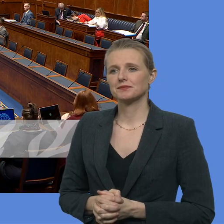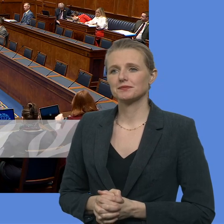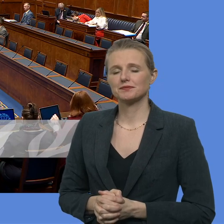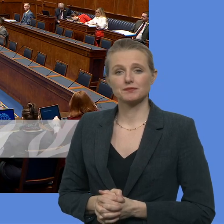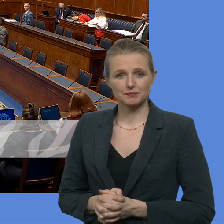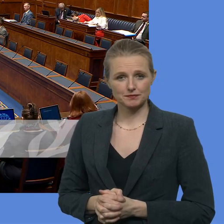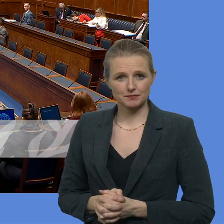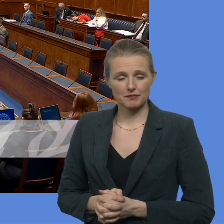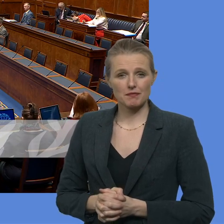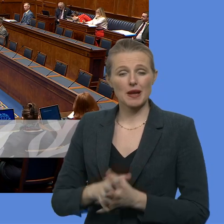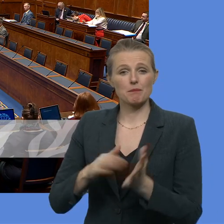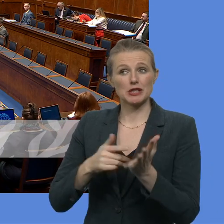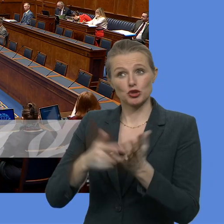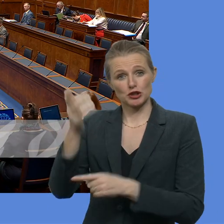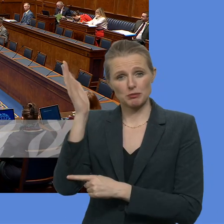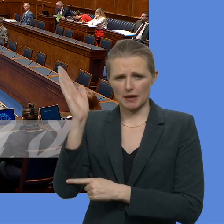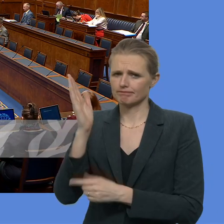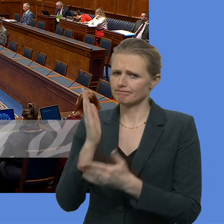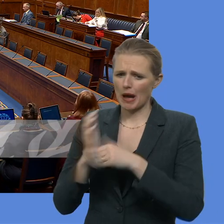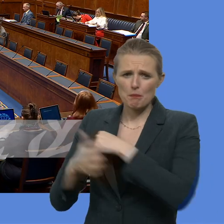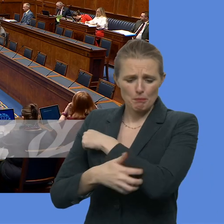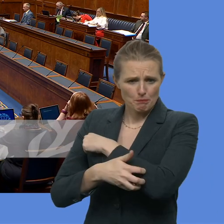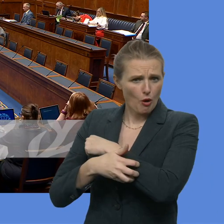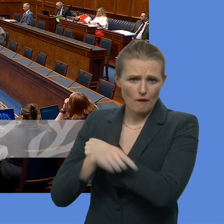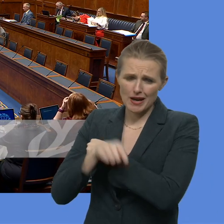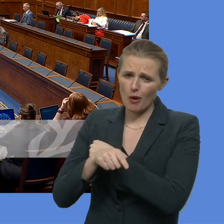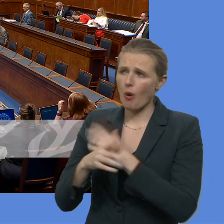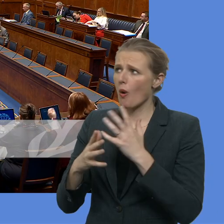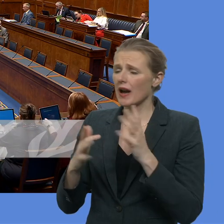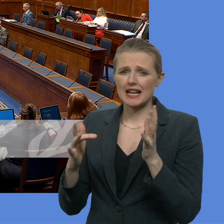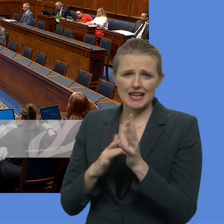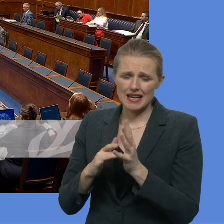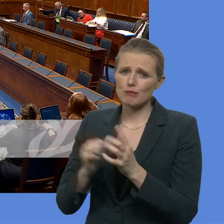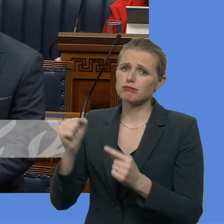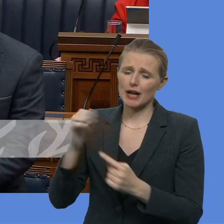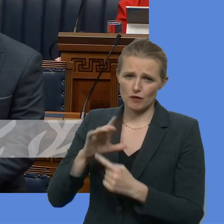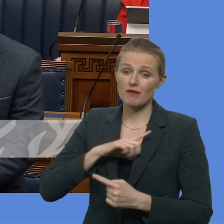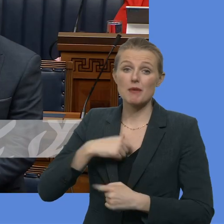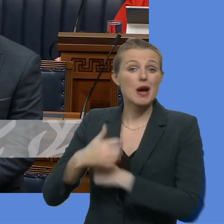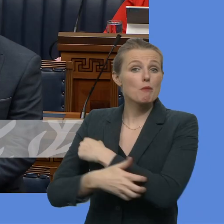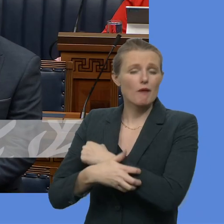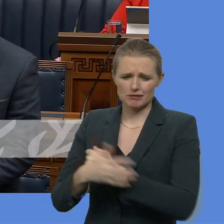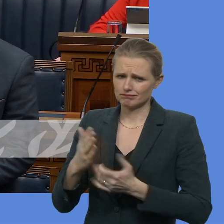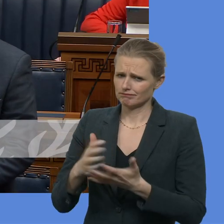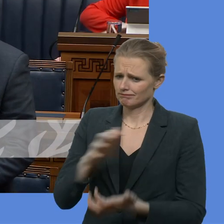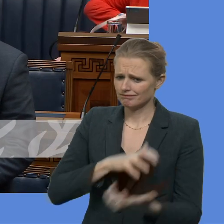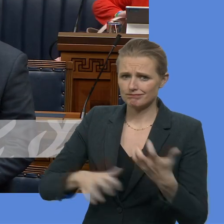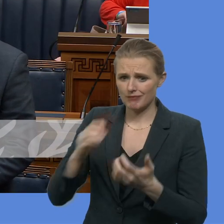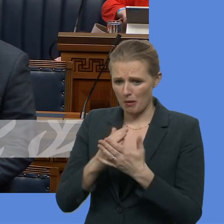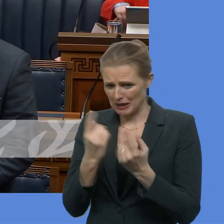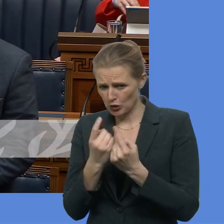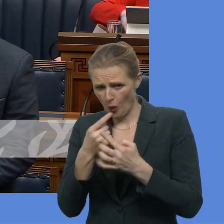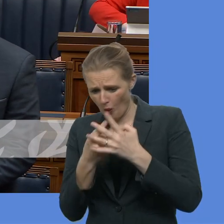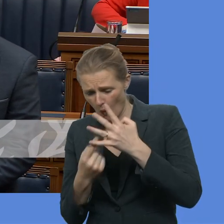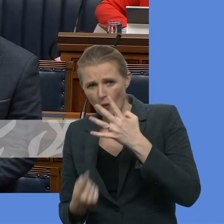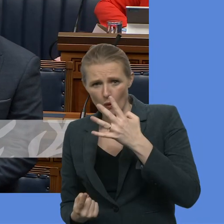Mr. Speaker, addressing poverty in all its forms is a key priority for me. Poverty is a complex and multifaceted issue,